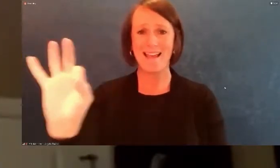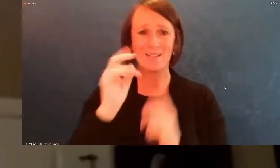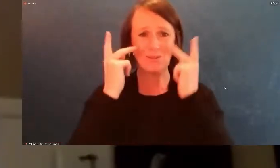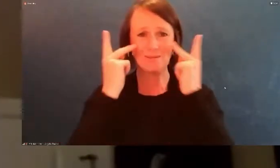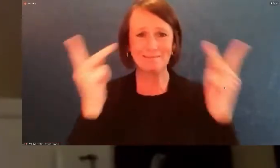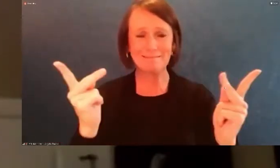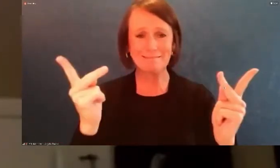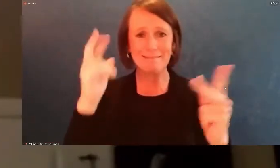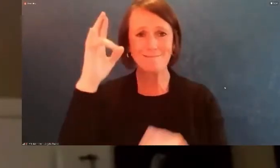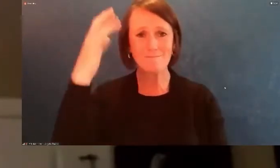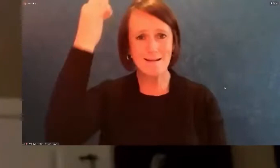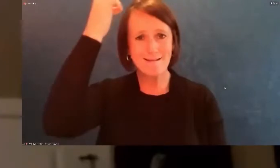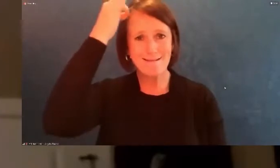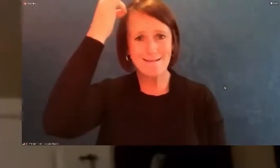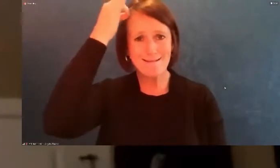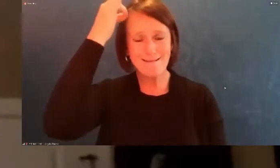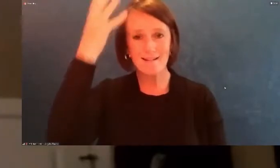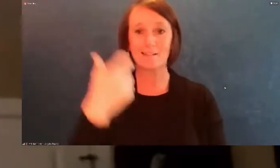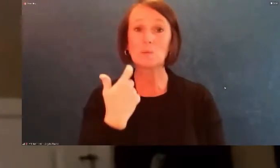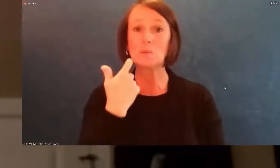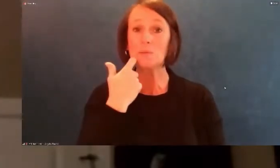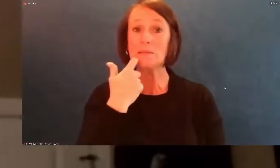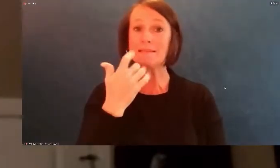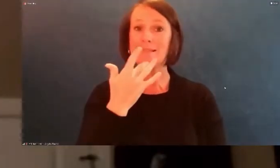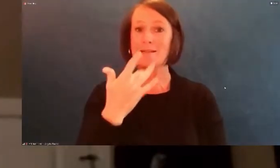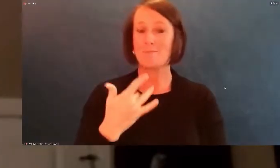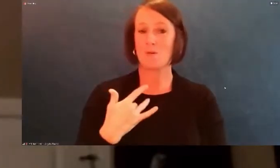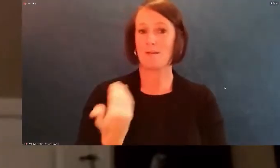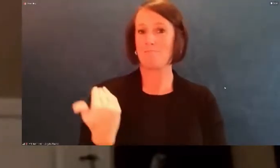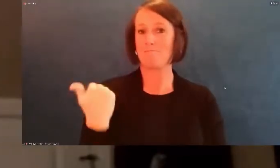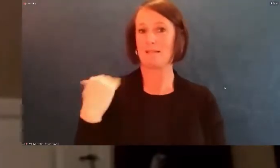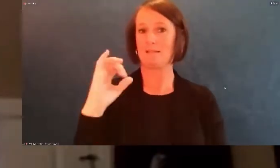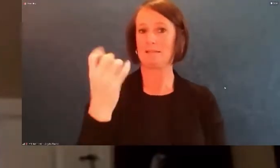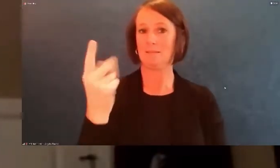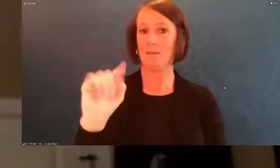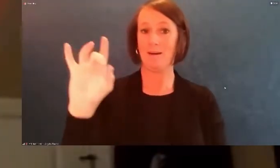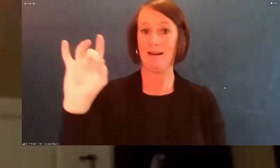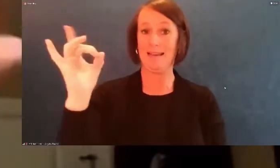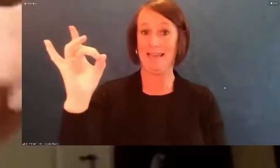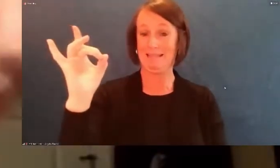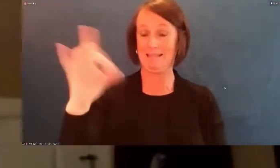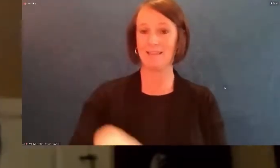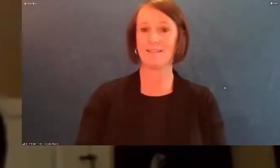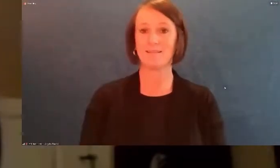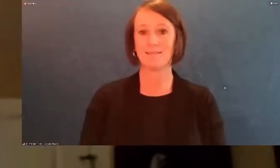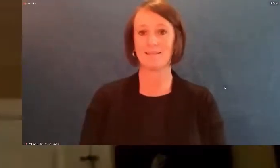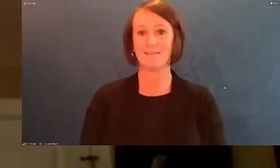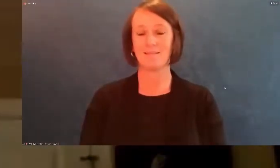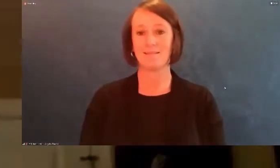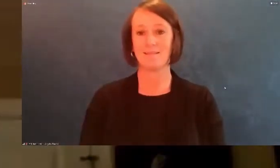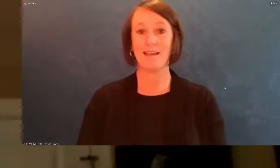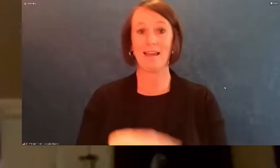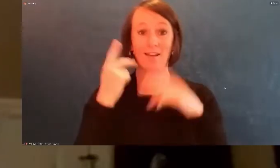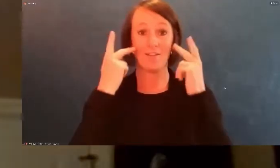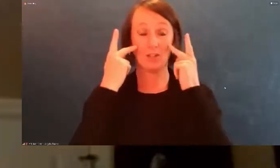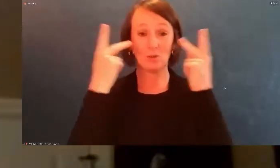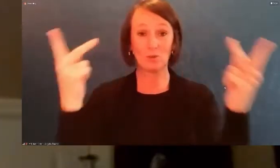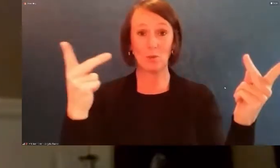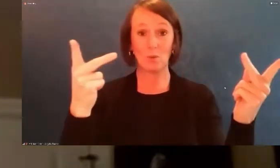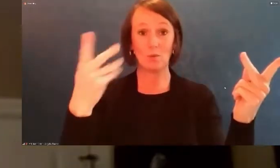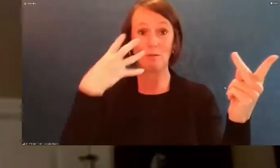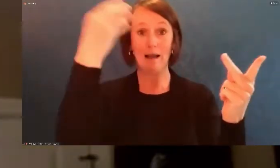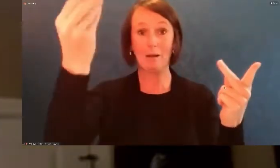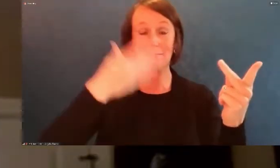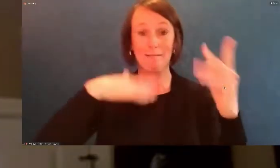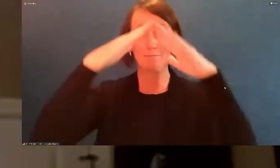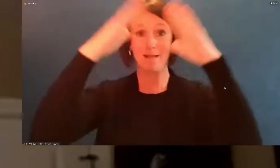eyes. It was just my birthday on September 8th, and if I showed you the front sidewalk of our house, my